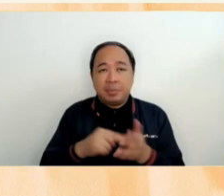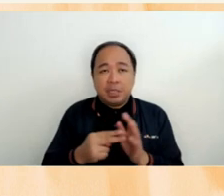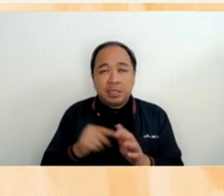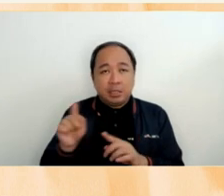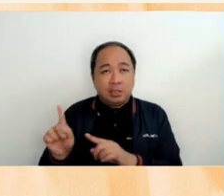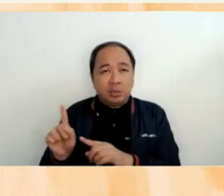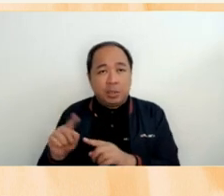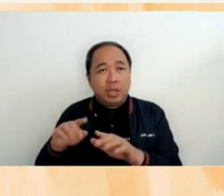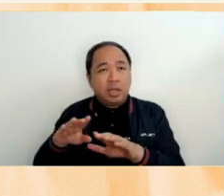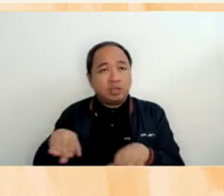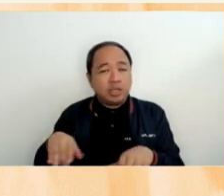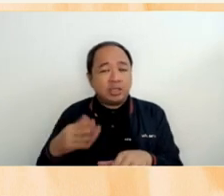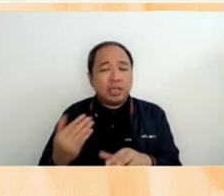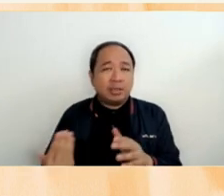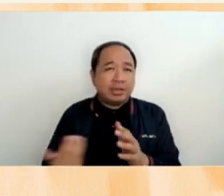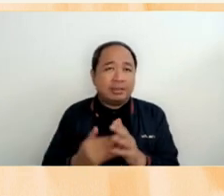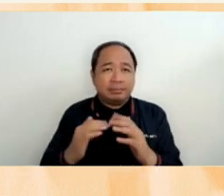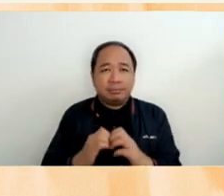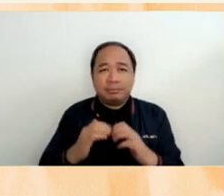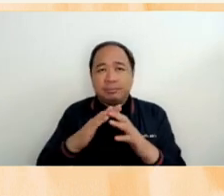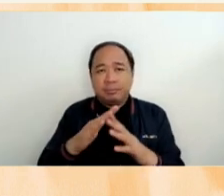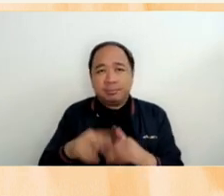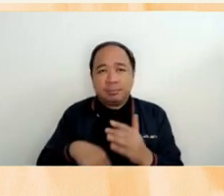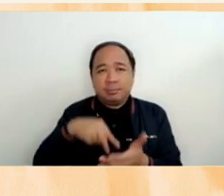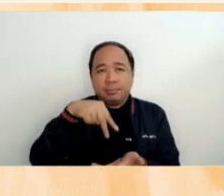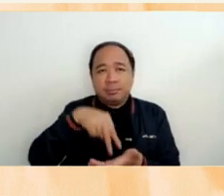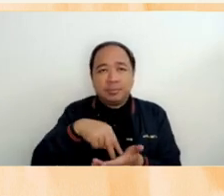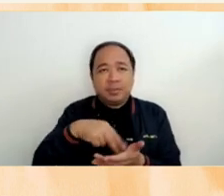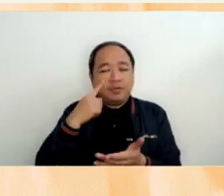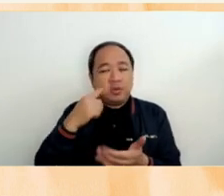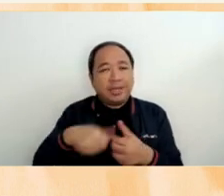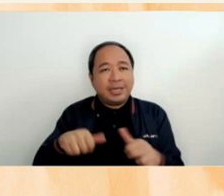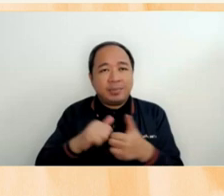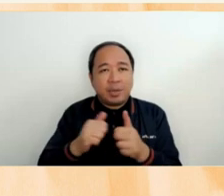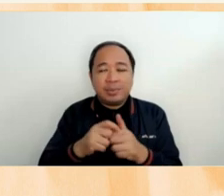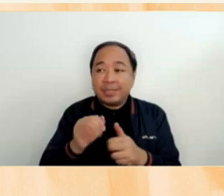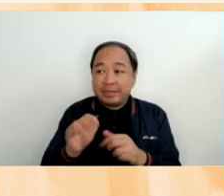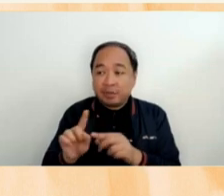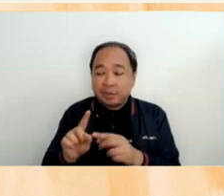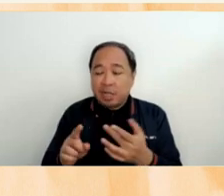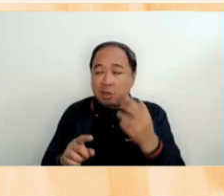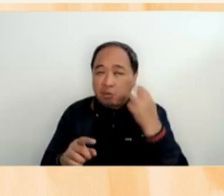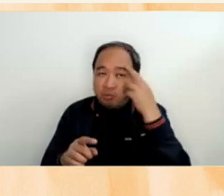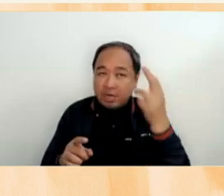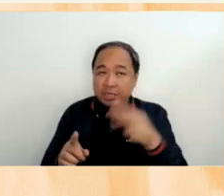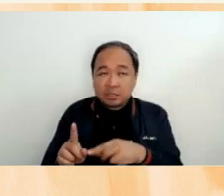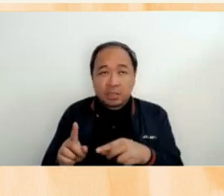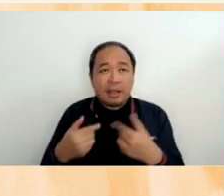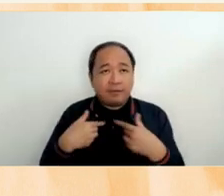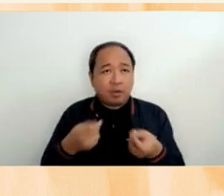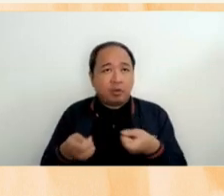likely to bounce back from difficulties when they realize that they have some control over the